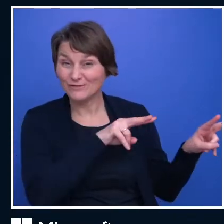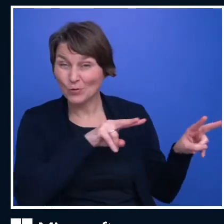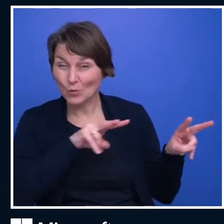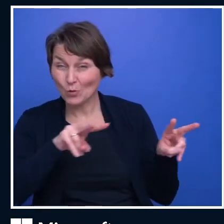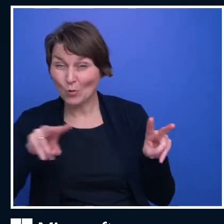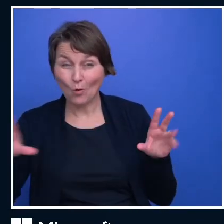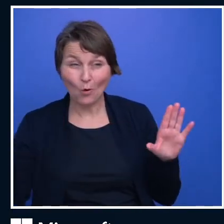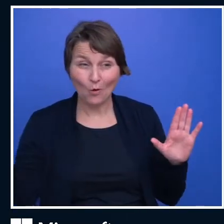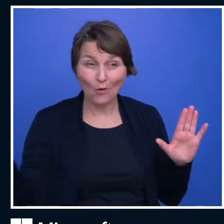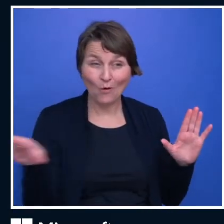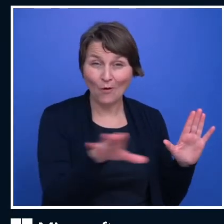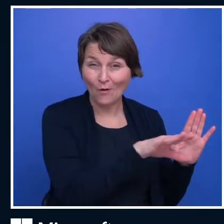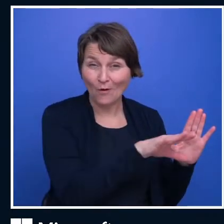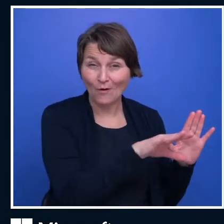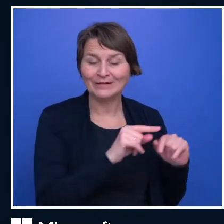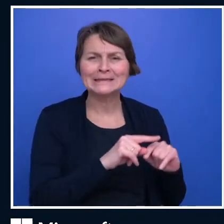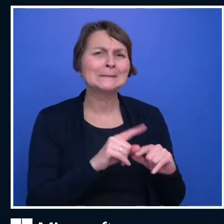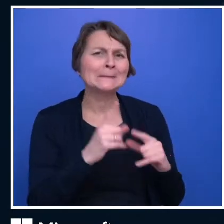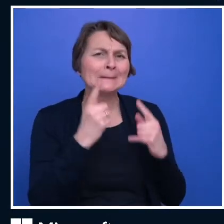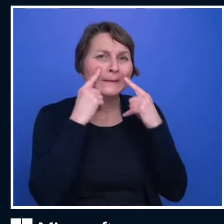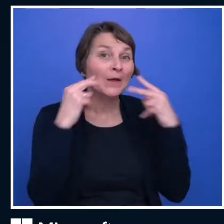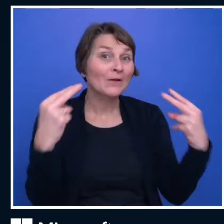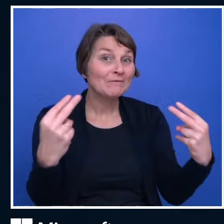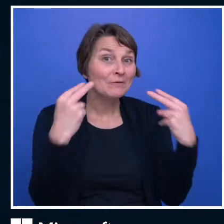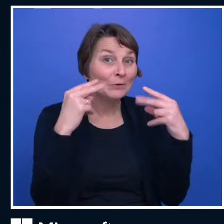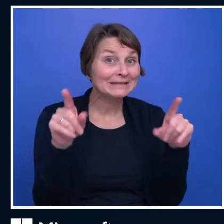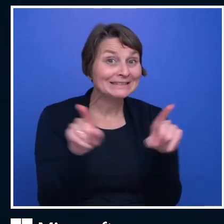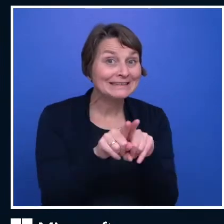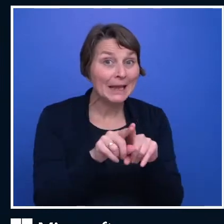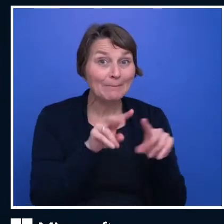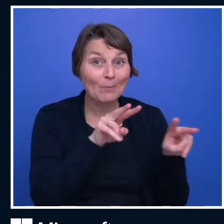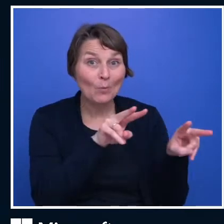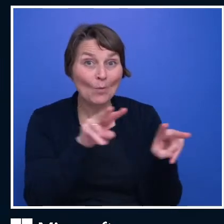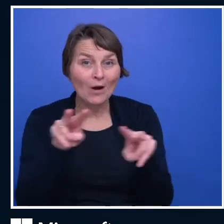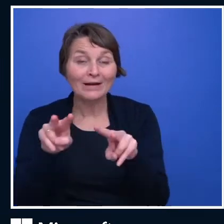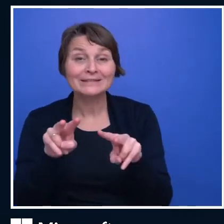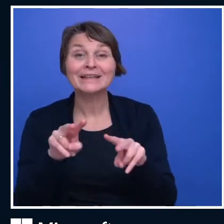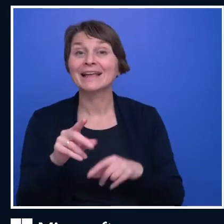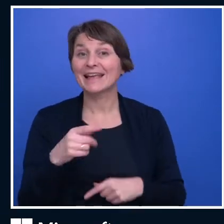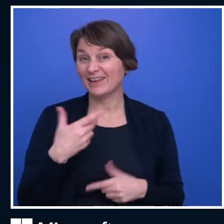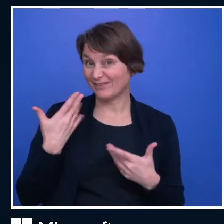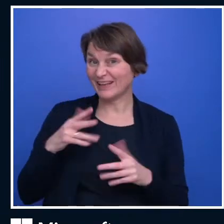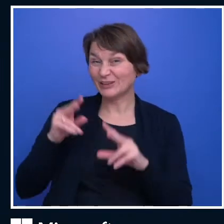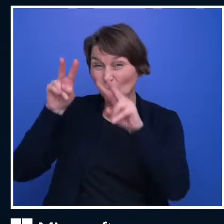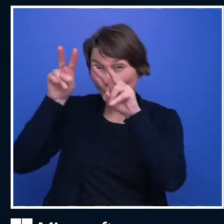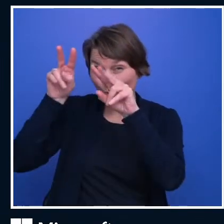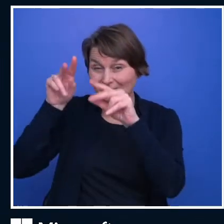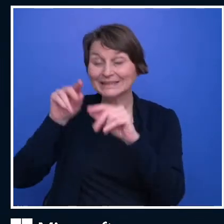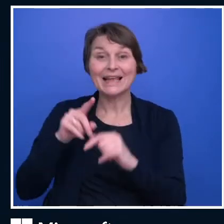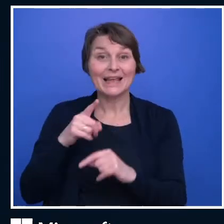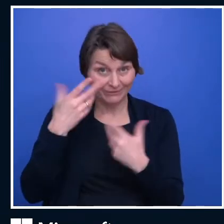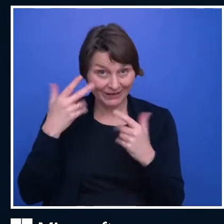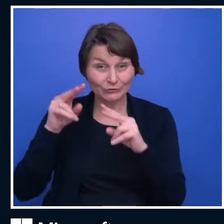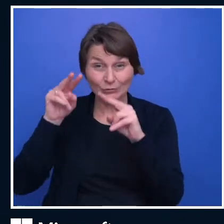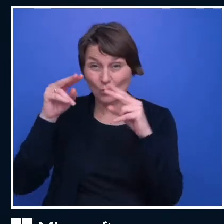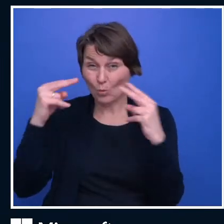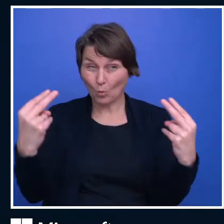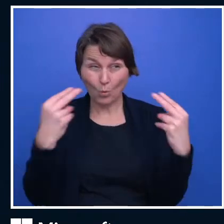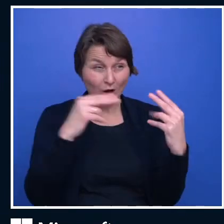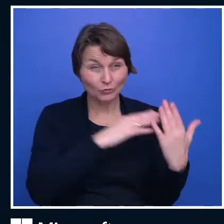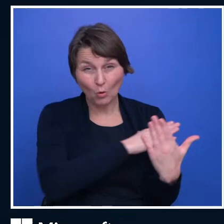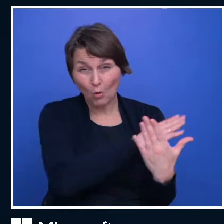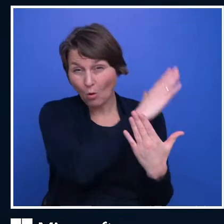would be interesting to know. So if there is someone like that, can you please write in the chat? Yeah, and no, we would let be us really know. curious to